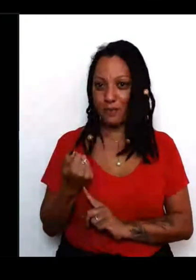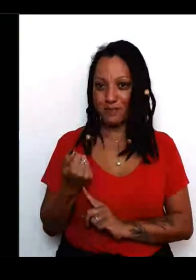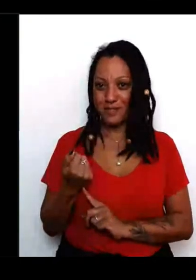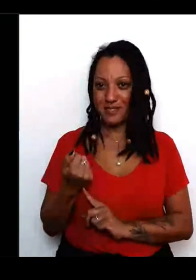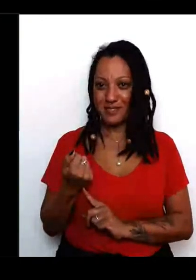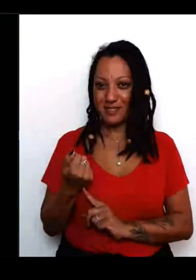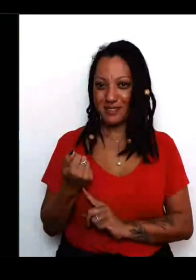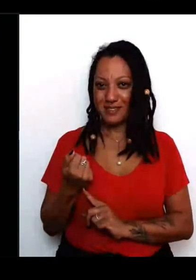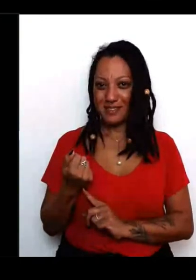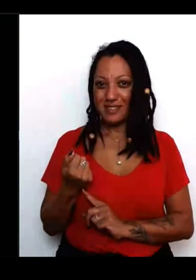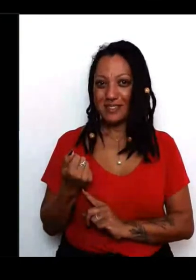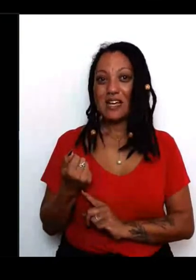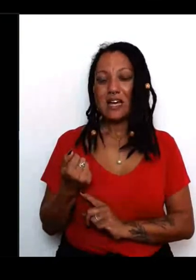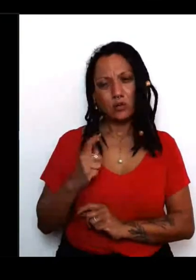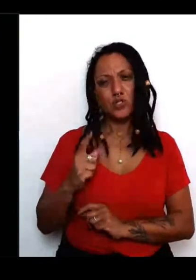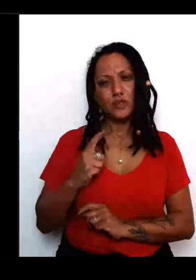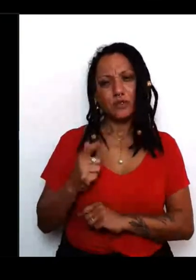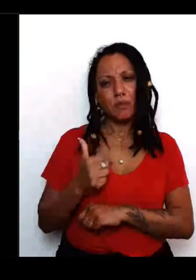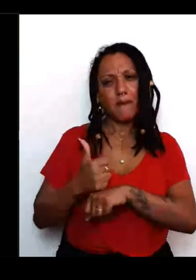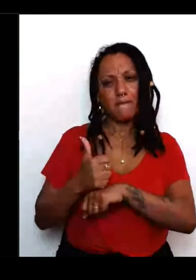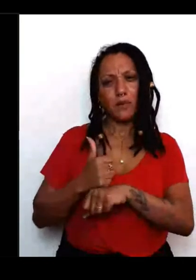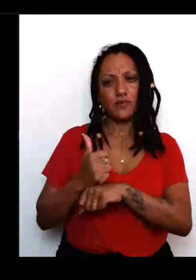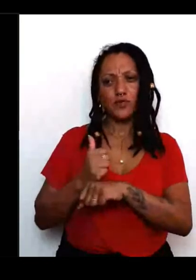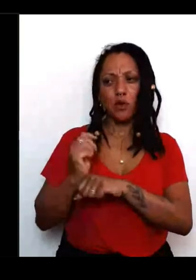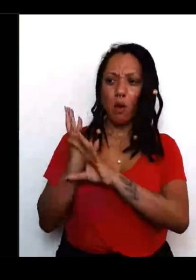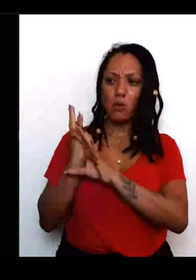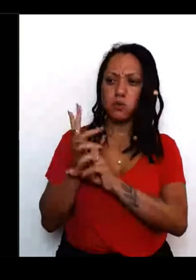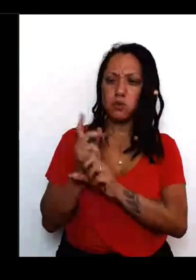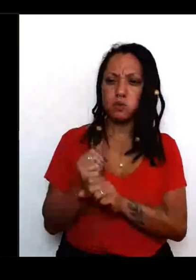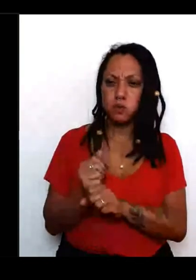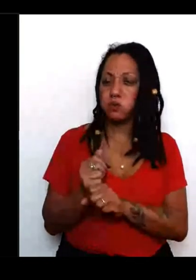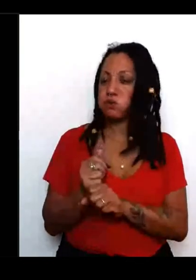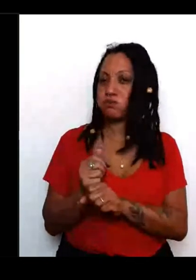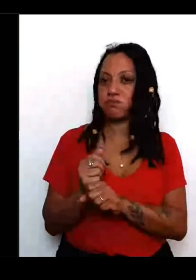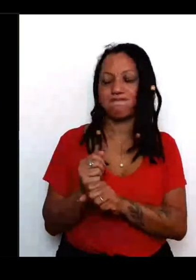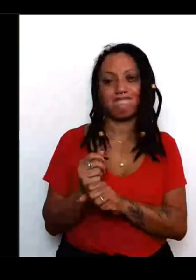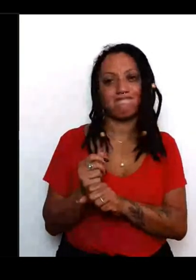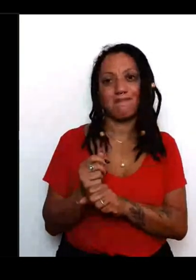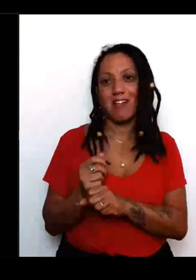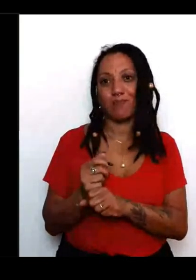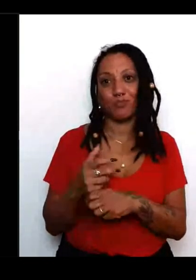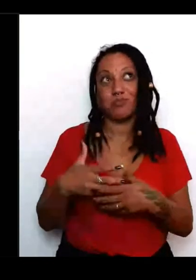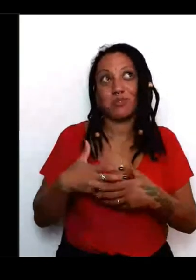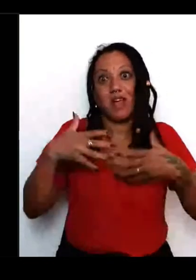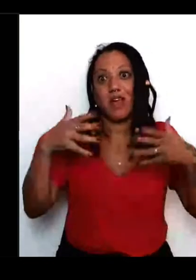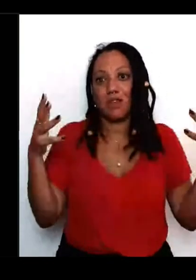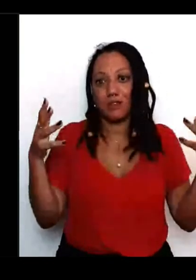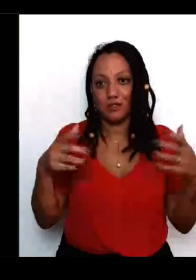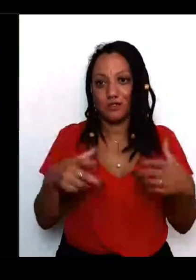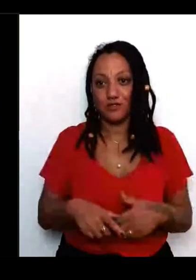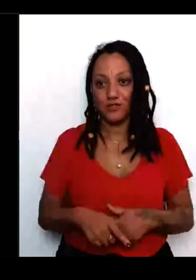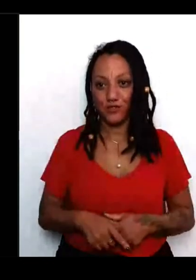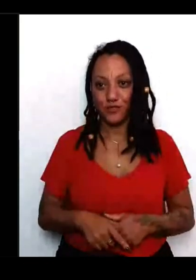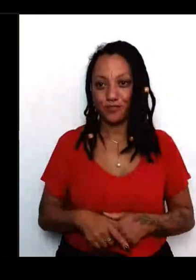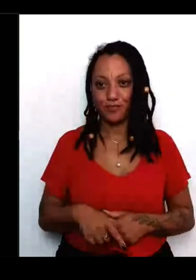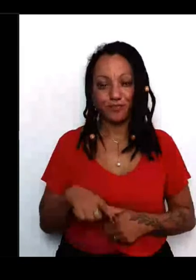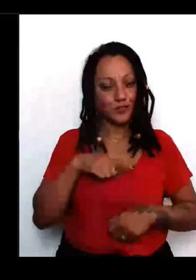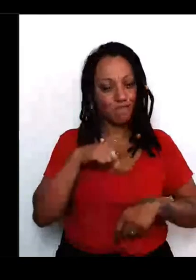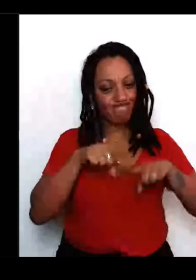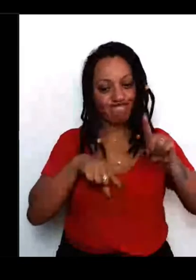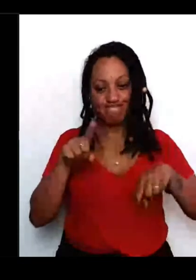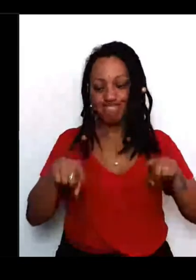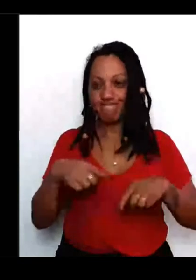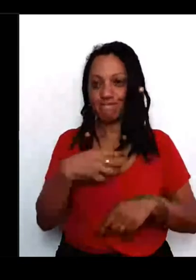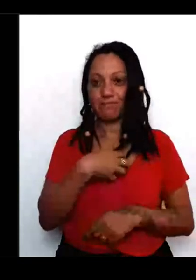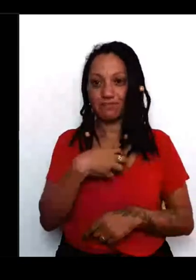that uh connect this piece and the ones I'm going to show you next with my early